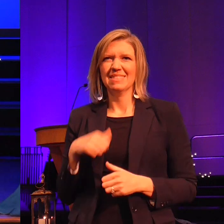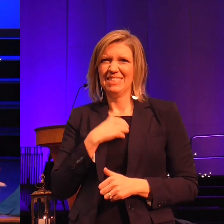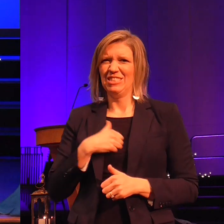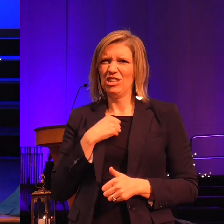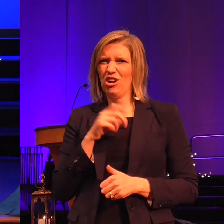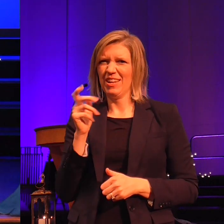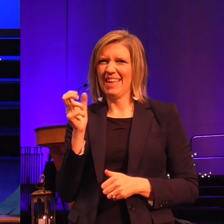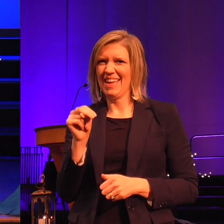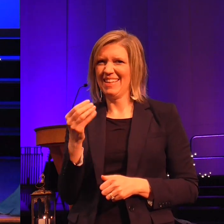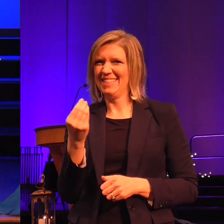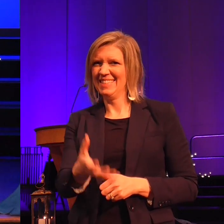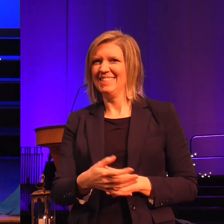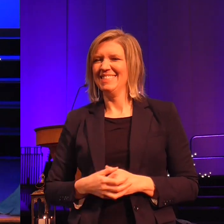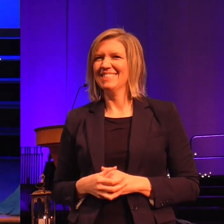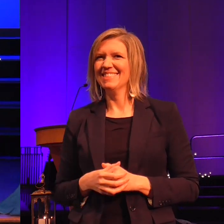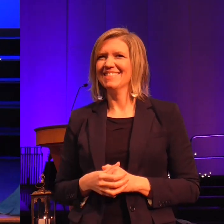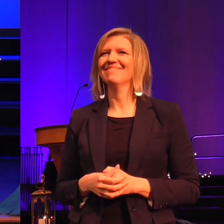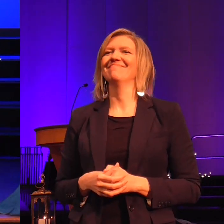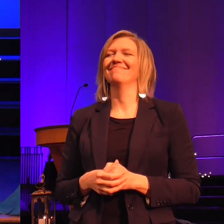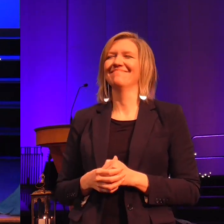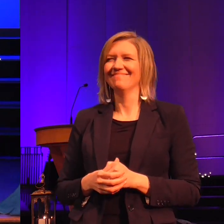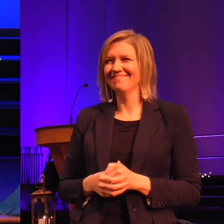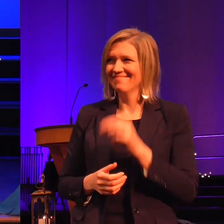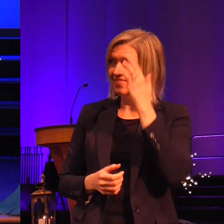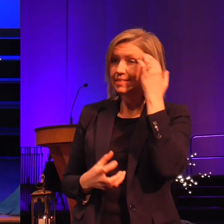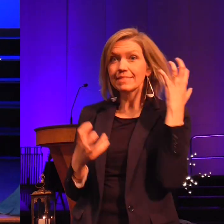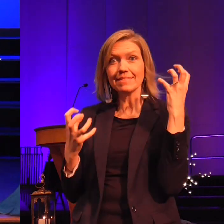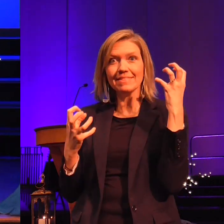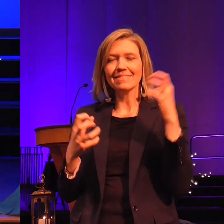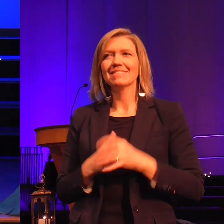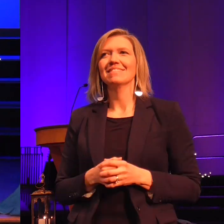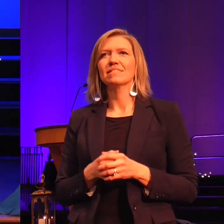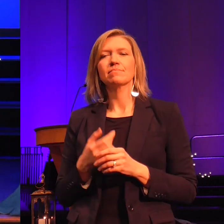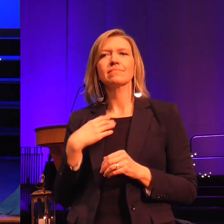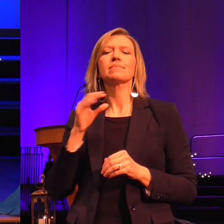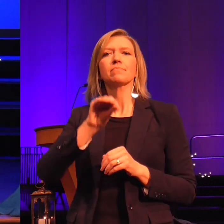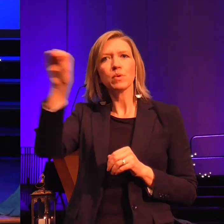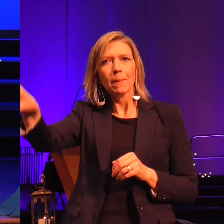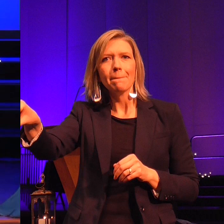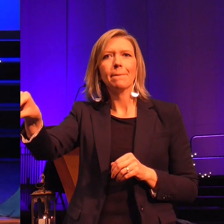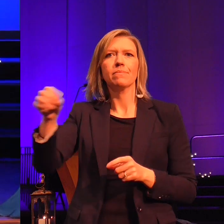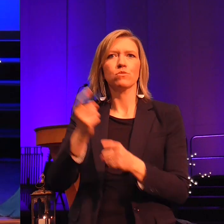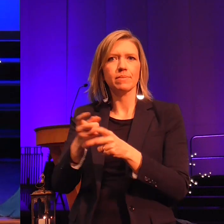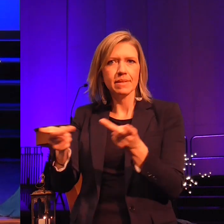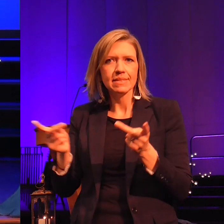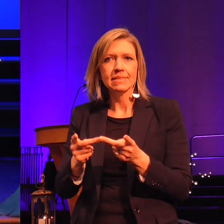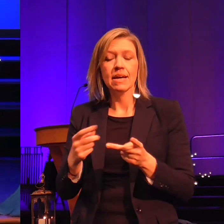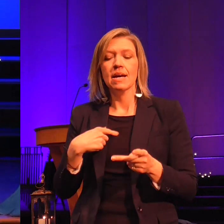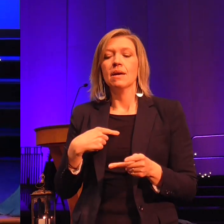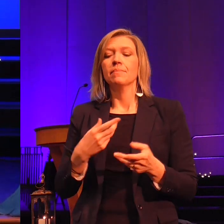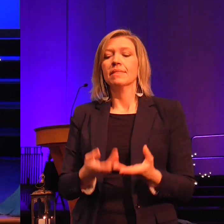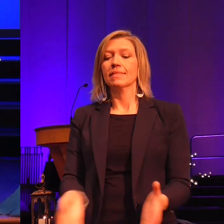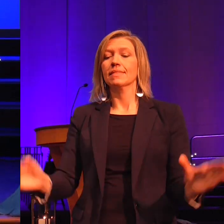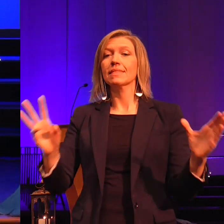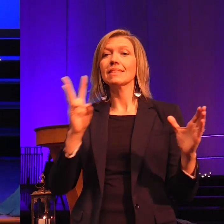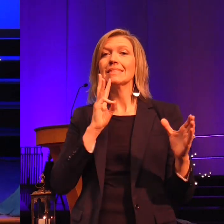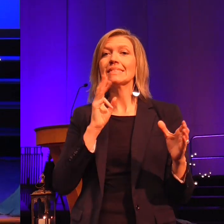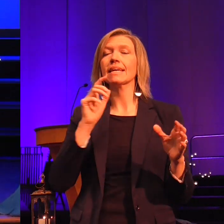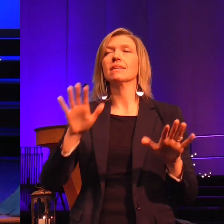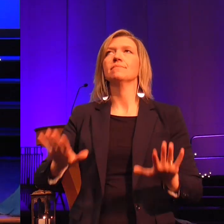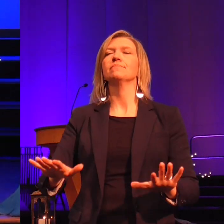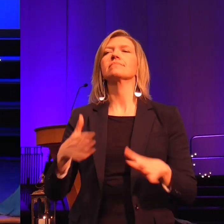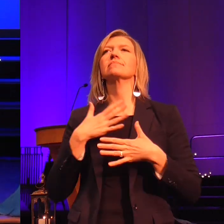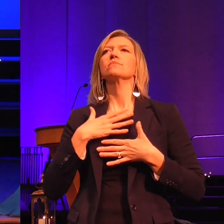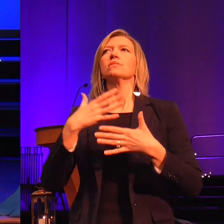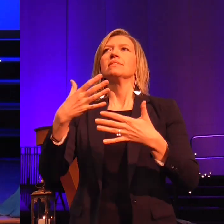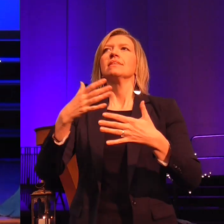Every time, it's like, oh, put it back. And I'm at the sink, breathe, Michelle, forgive,